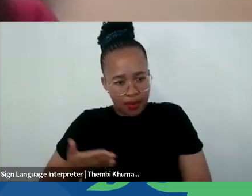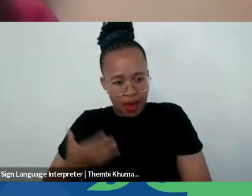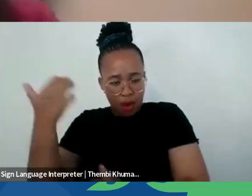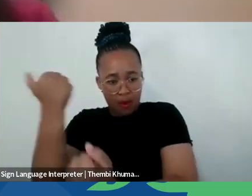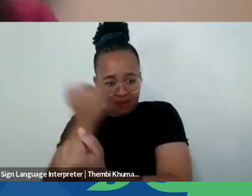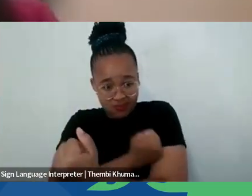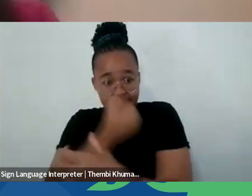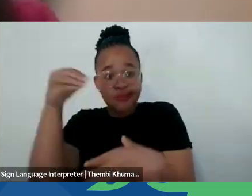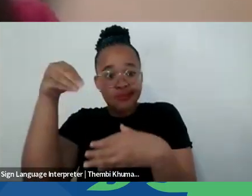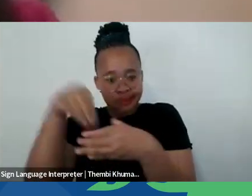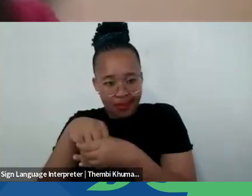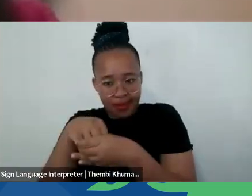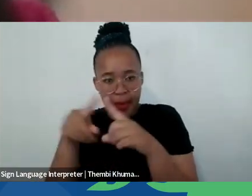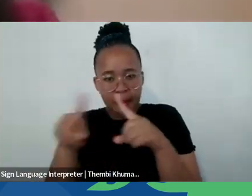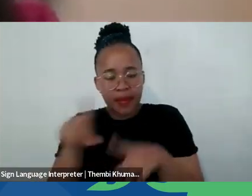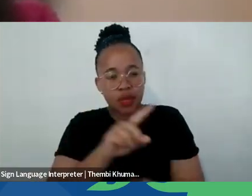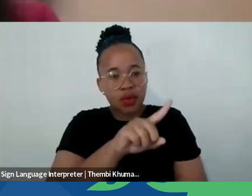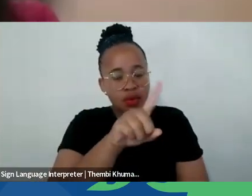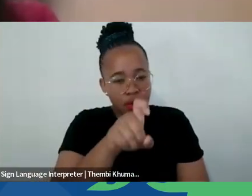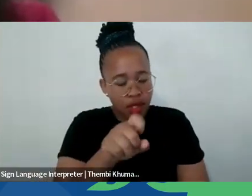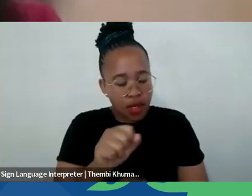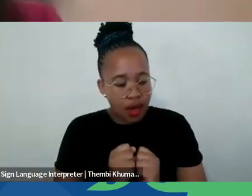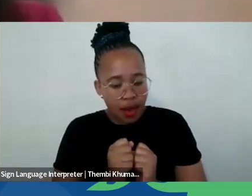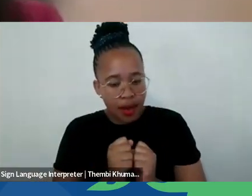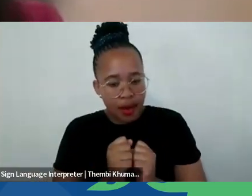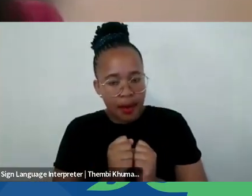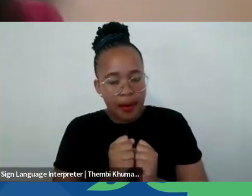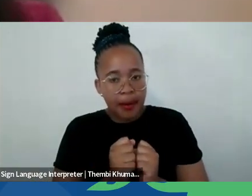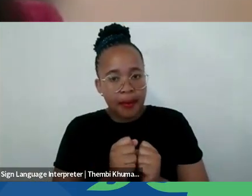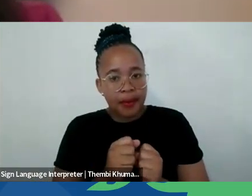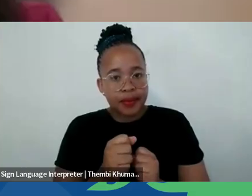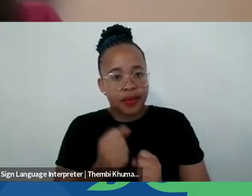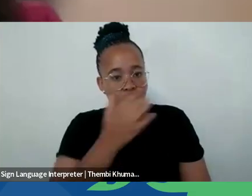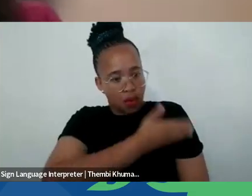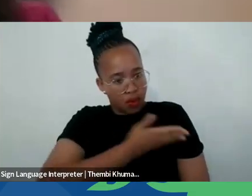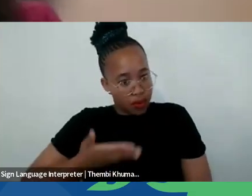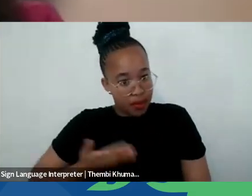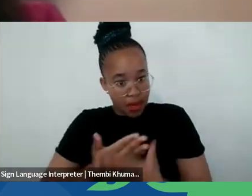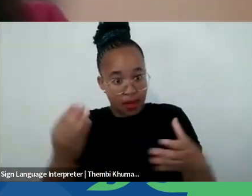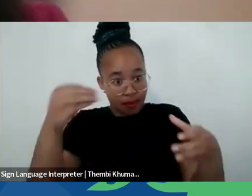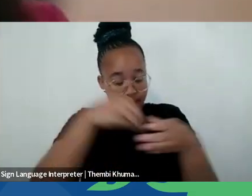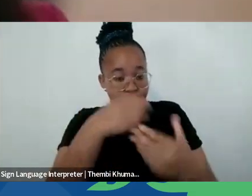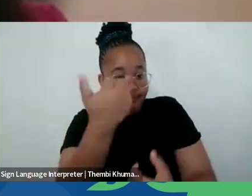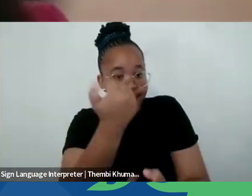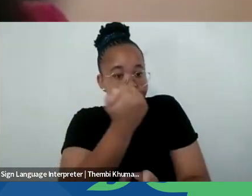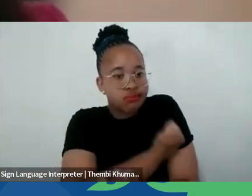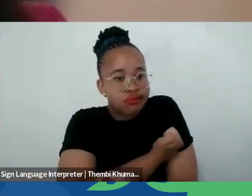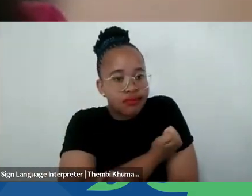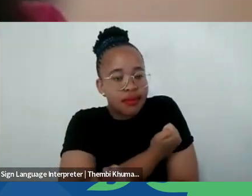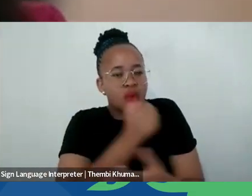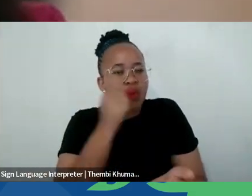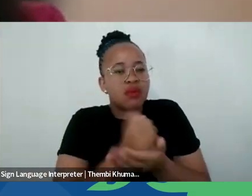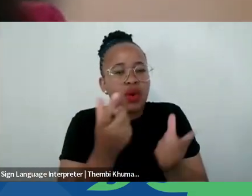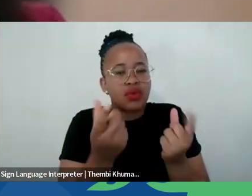what particular harm reduction tips are there for women who use drugs, considering the